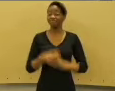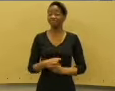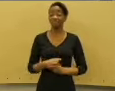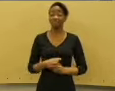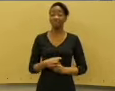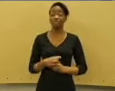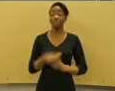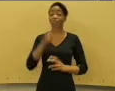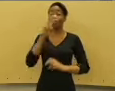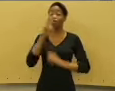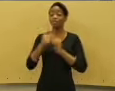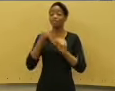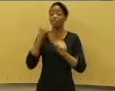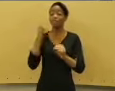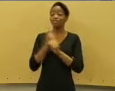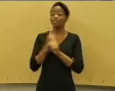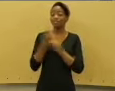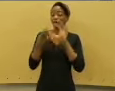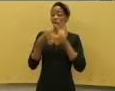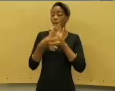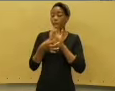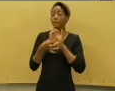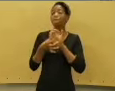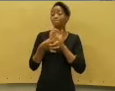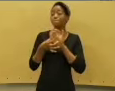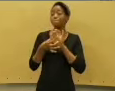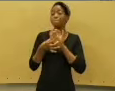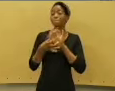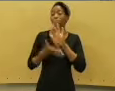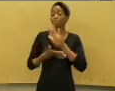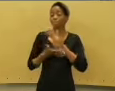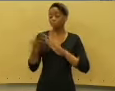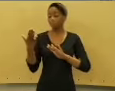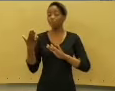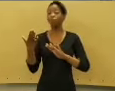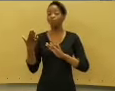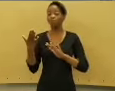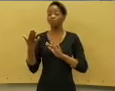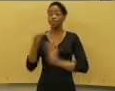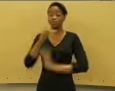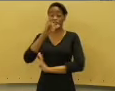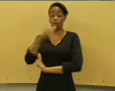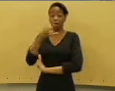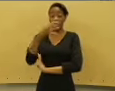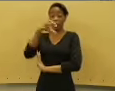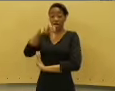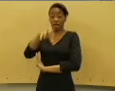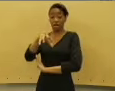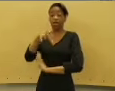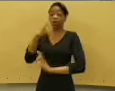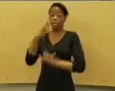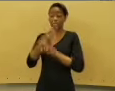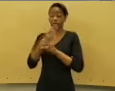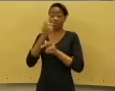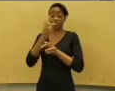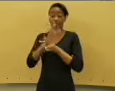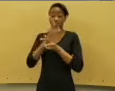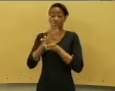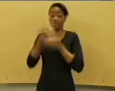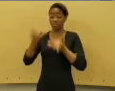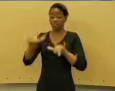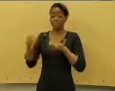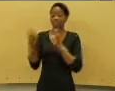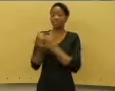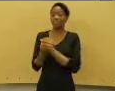So for 2 years, I went back home to live with my parents in Joburg and trying to live as a disabled